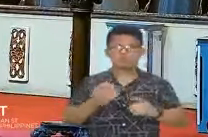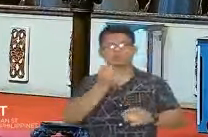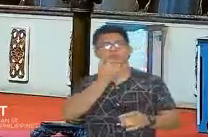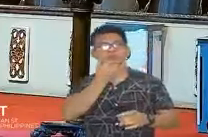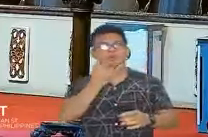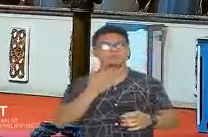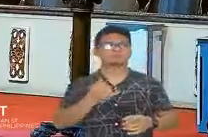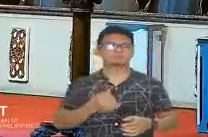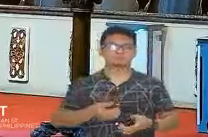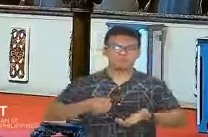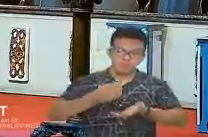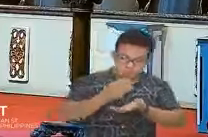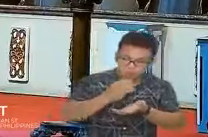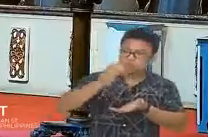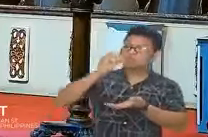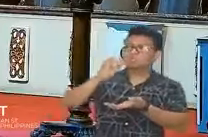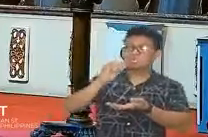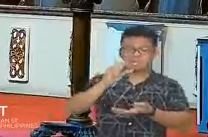Ayaw yun mudimdim.